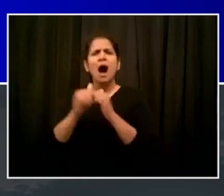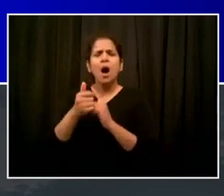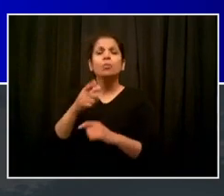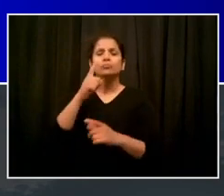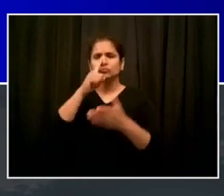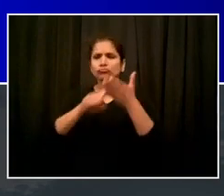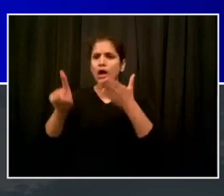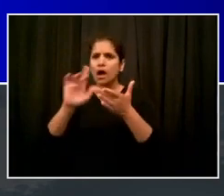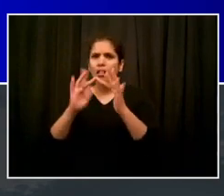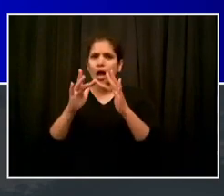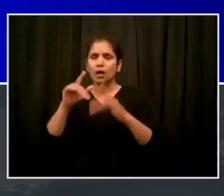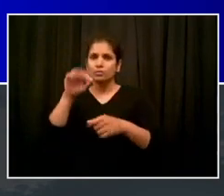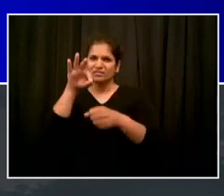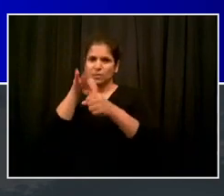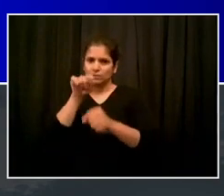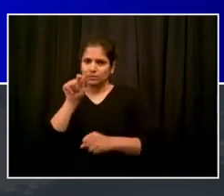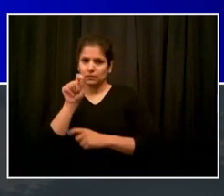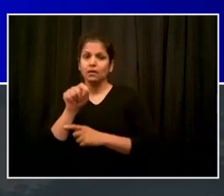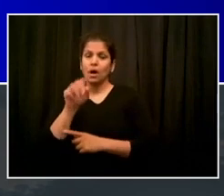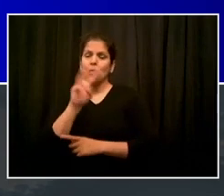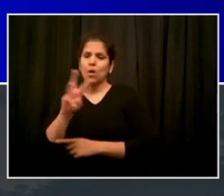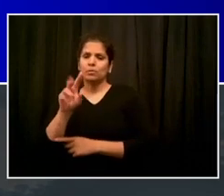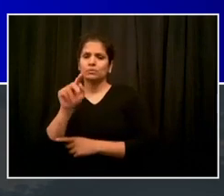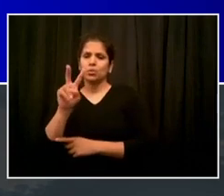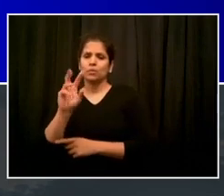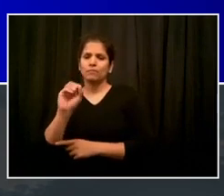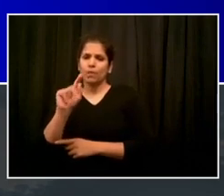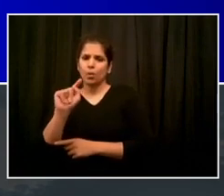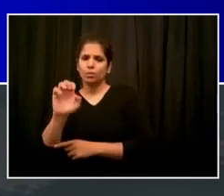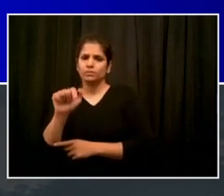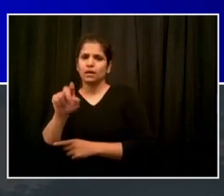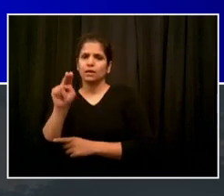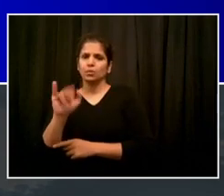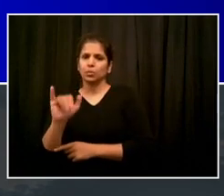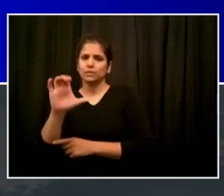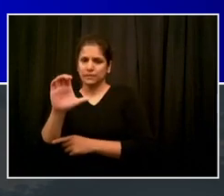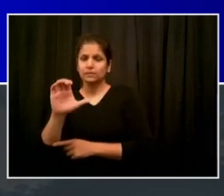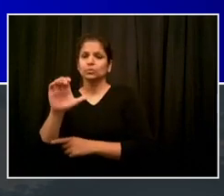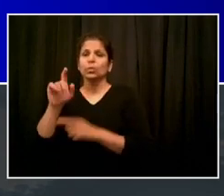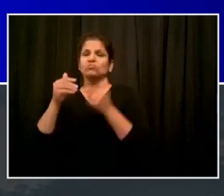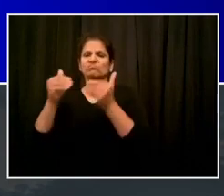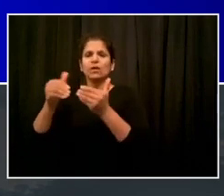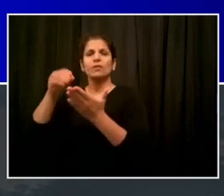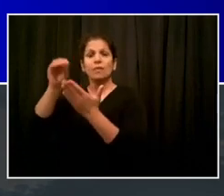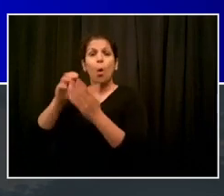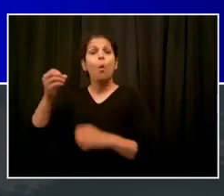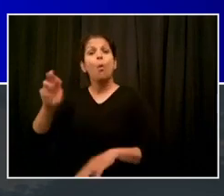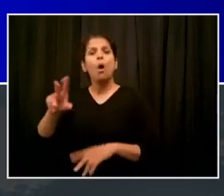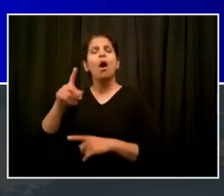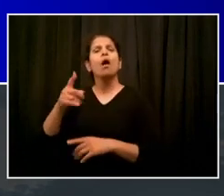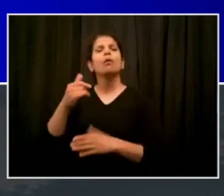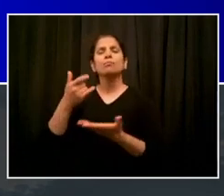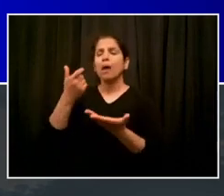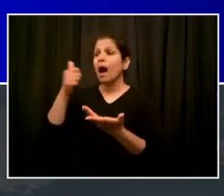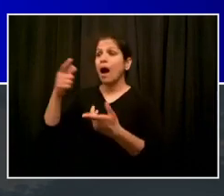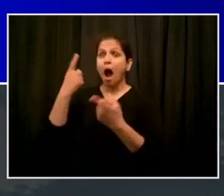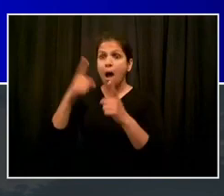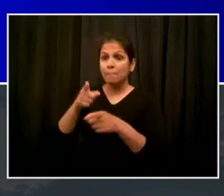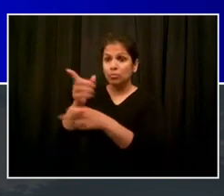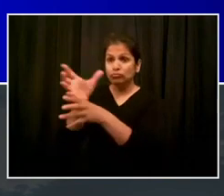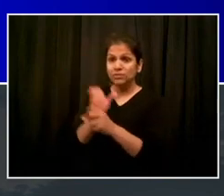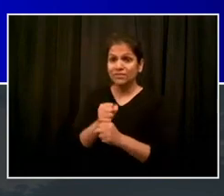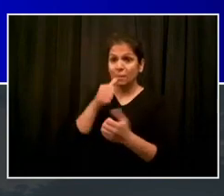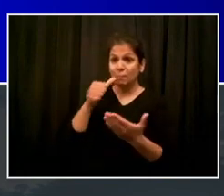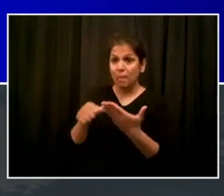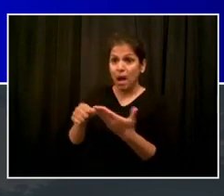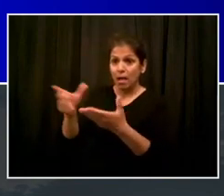vote.nyc, or you can register by mail. If you have the information sent to you, you can send in